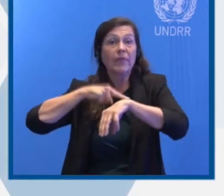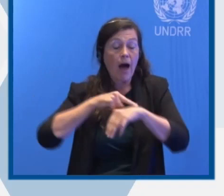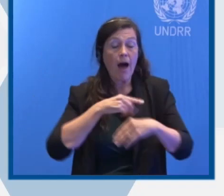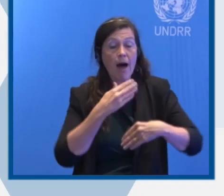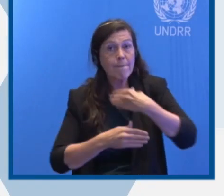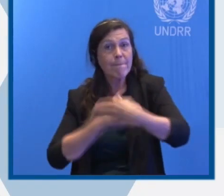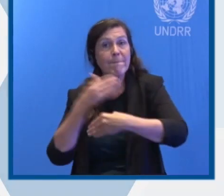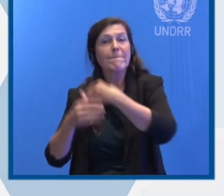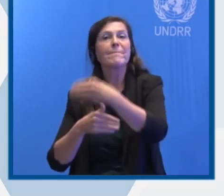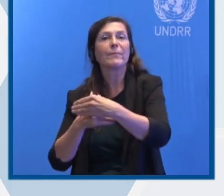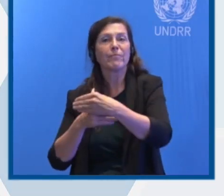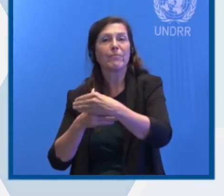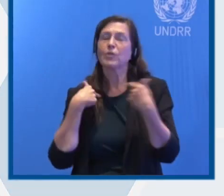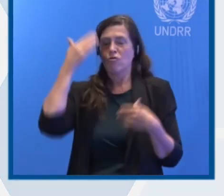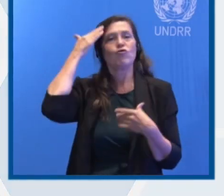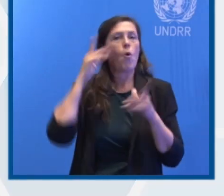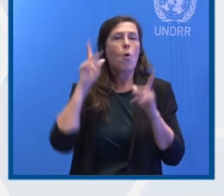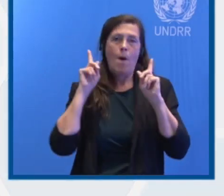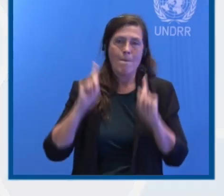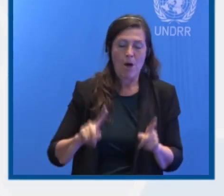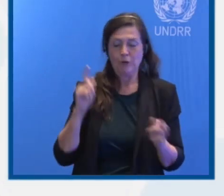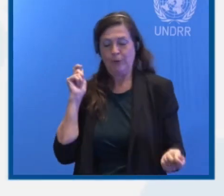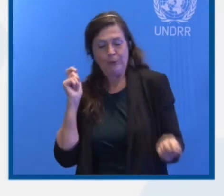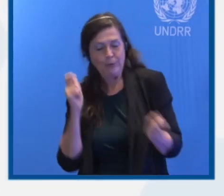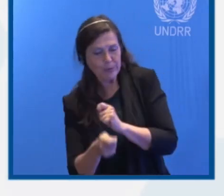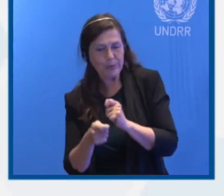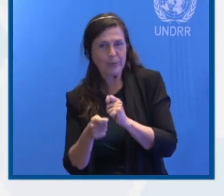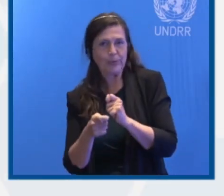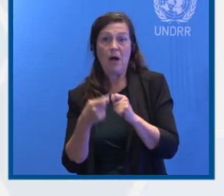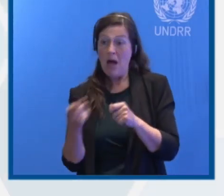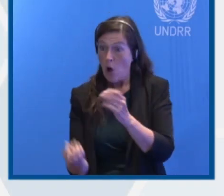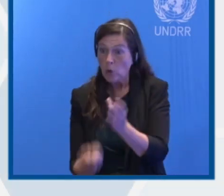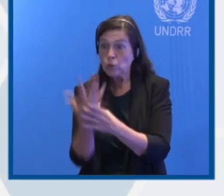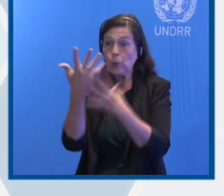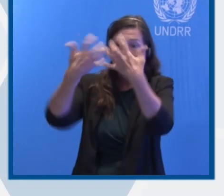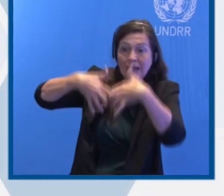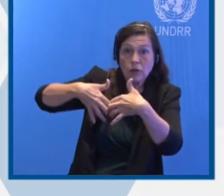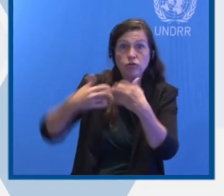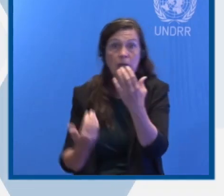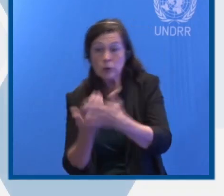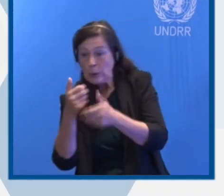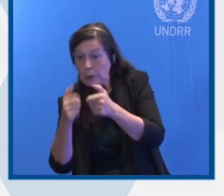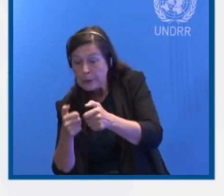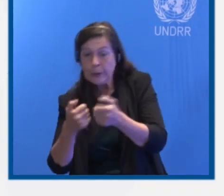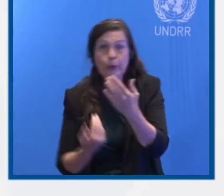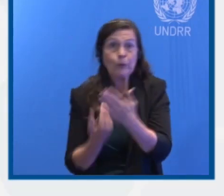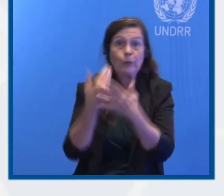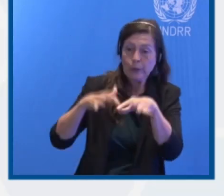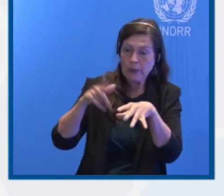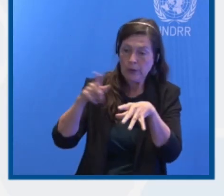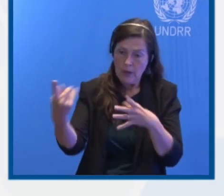we have to be able to innovate and adapt to new technologies and integrate them into our